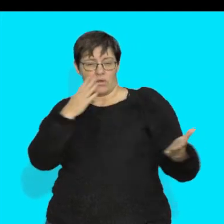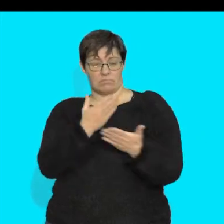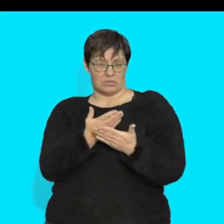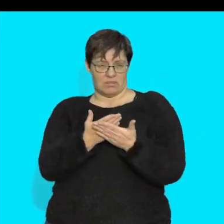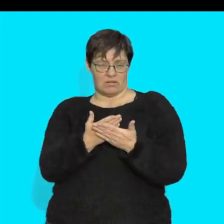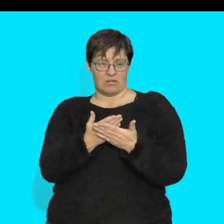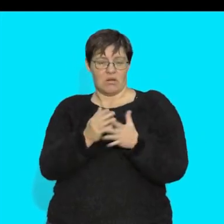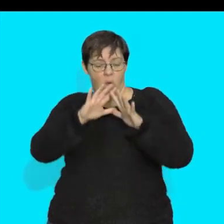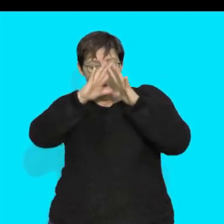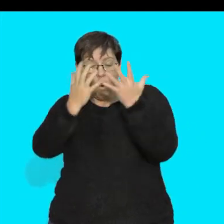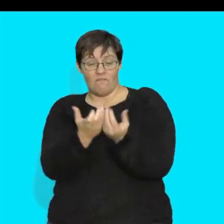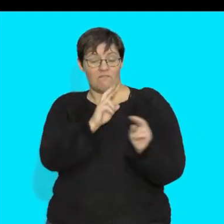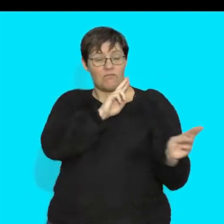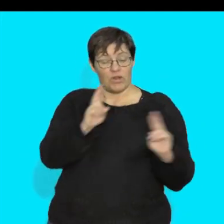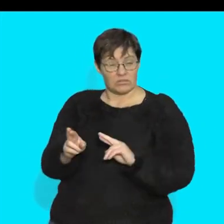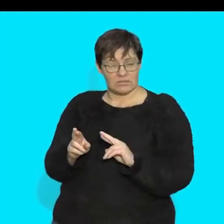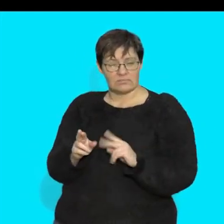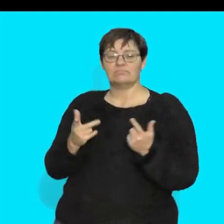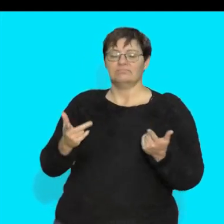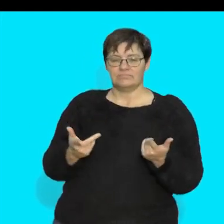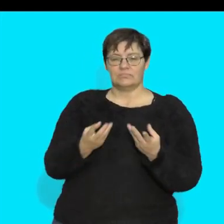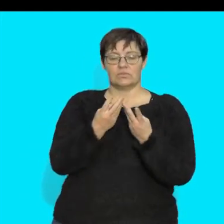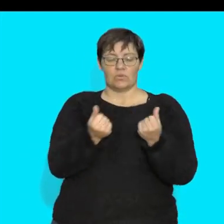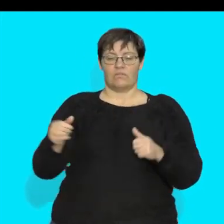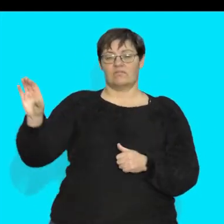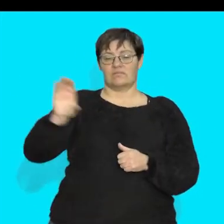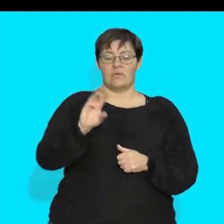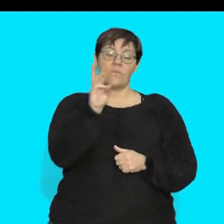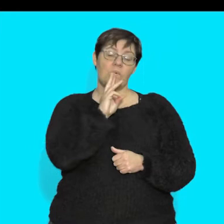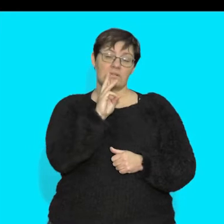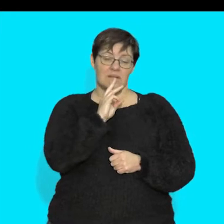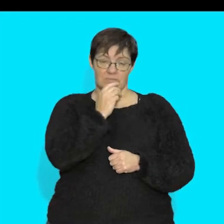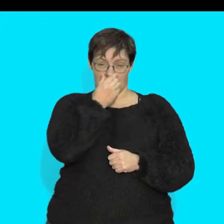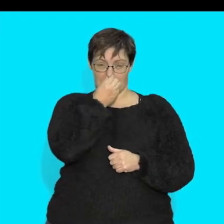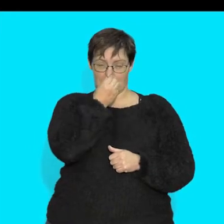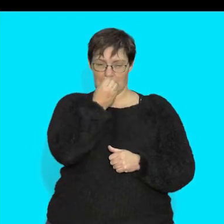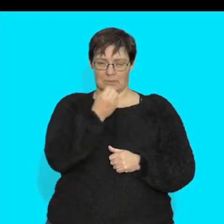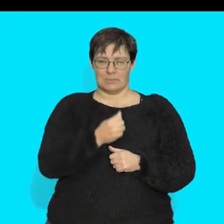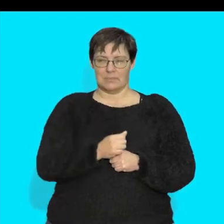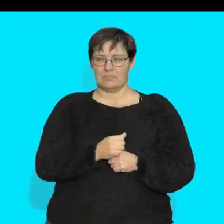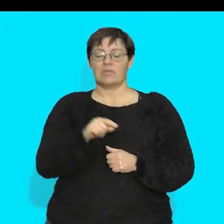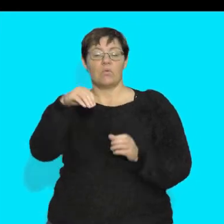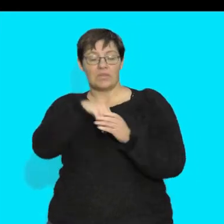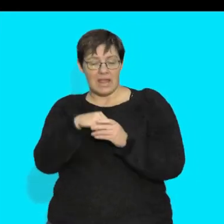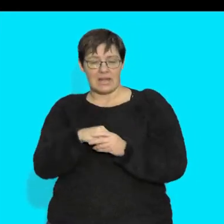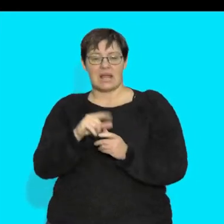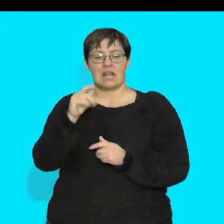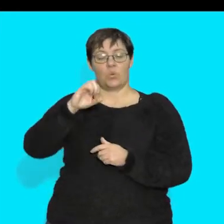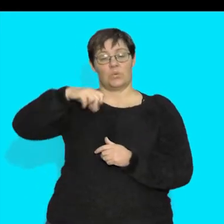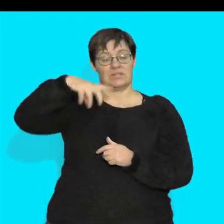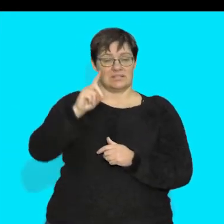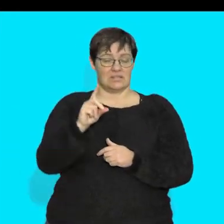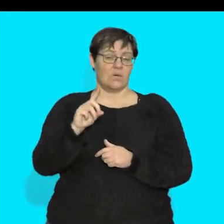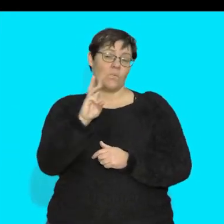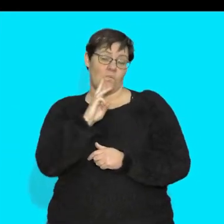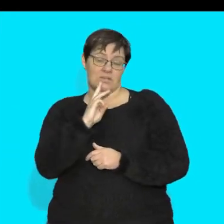can. The overall reaction is that we're going to dissolve the salt water in liquid water,